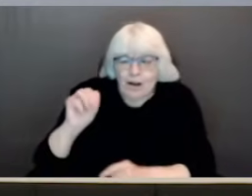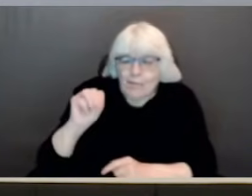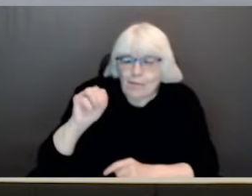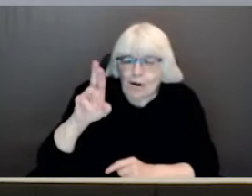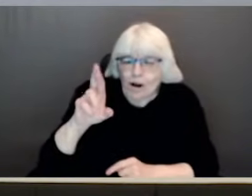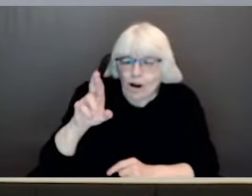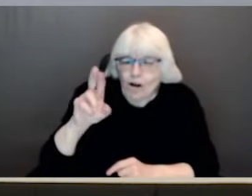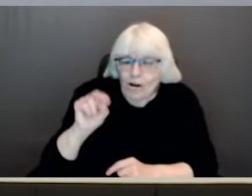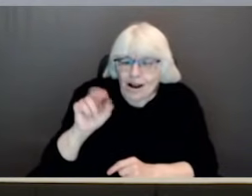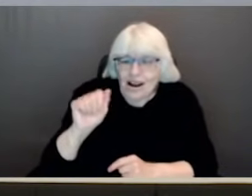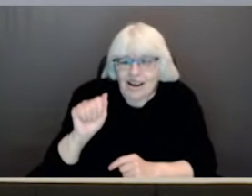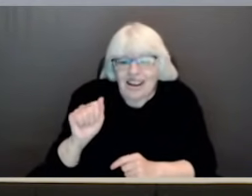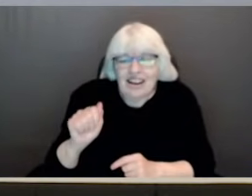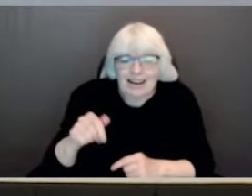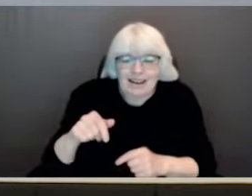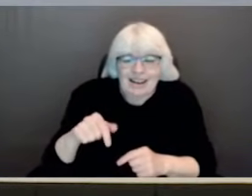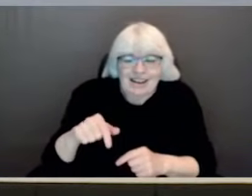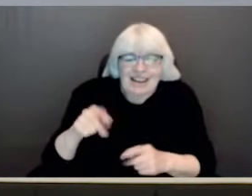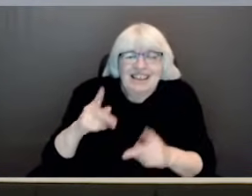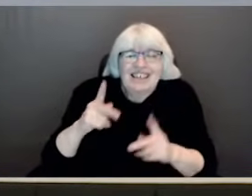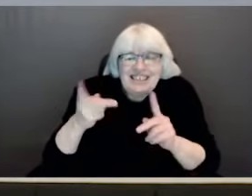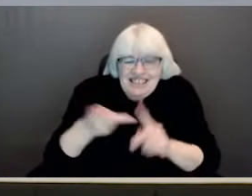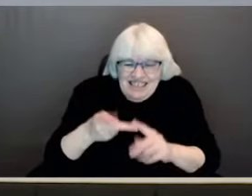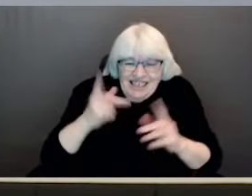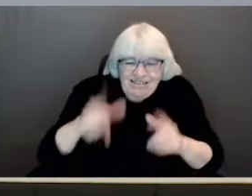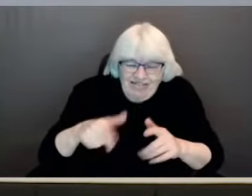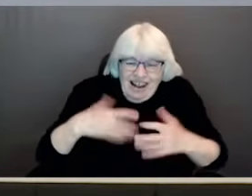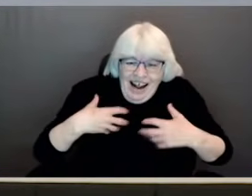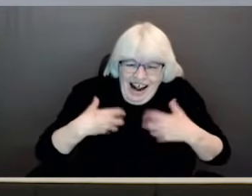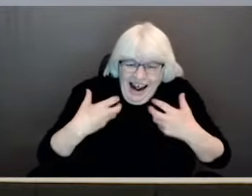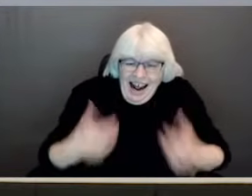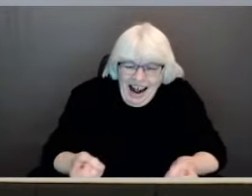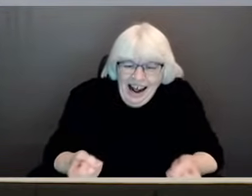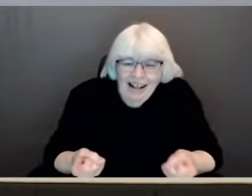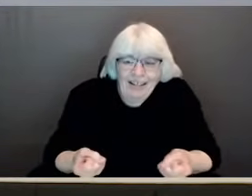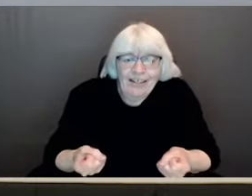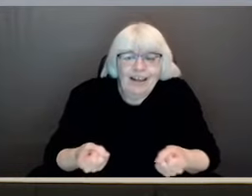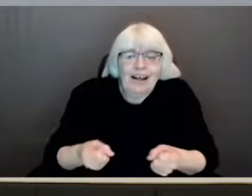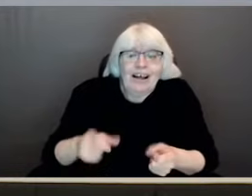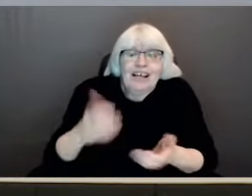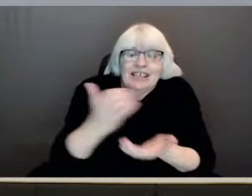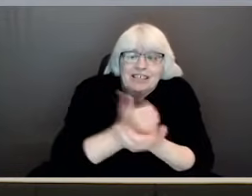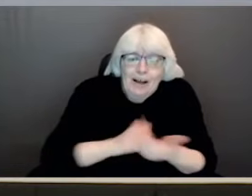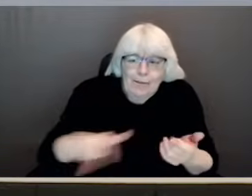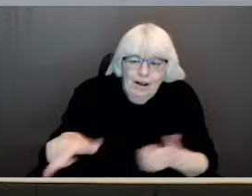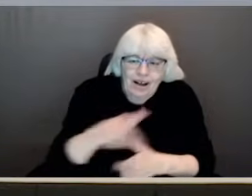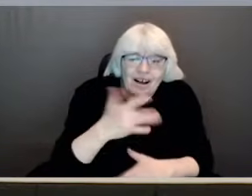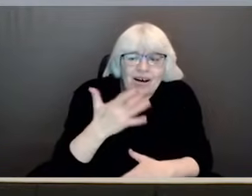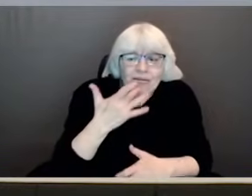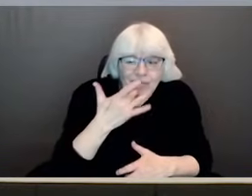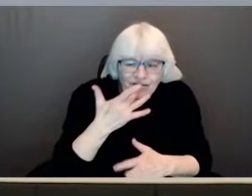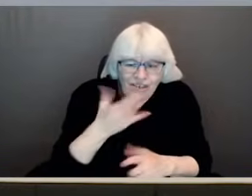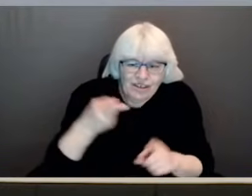vaccine. And additional details about how people can access the Janssen vaccine will be available in the coming weeks.